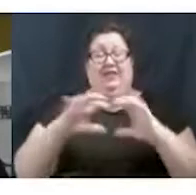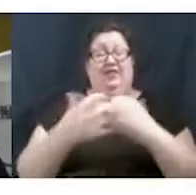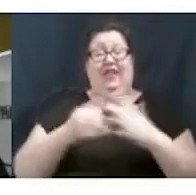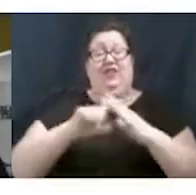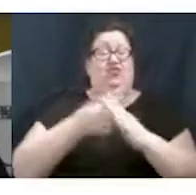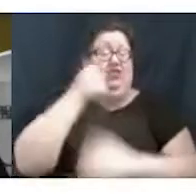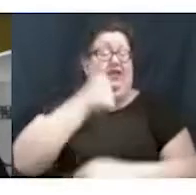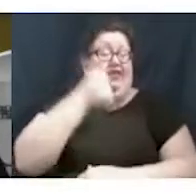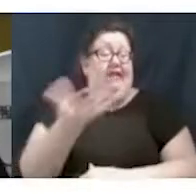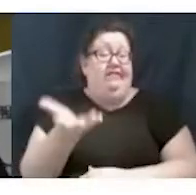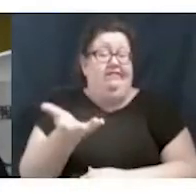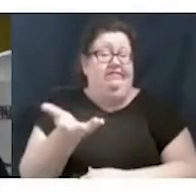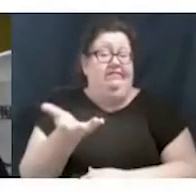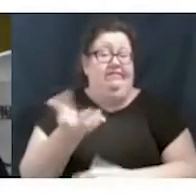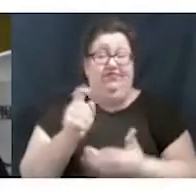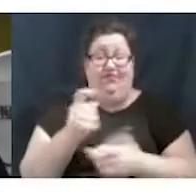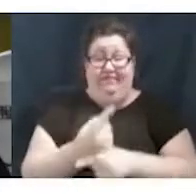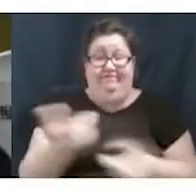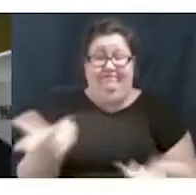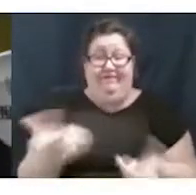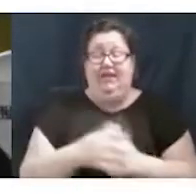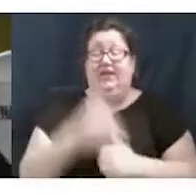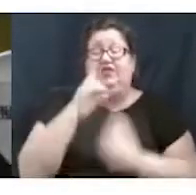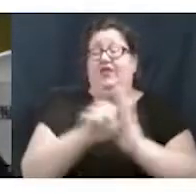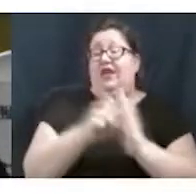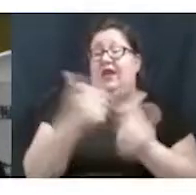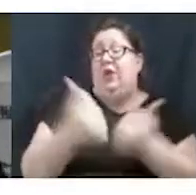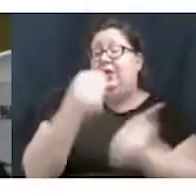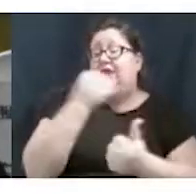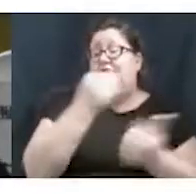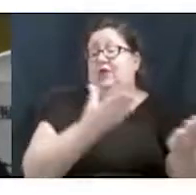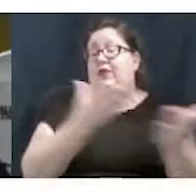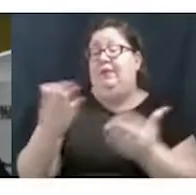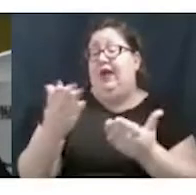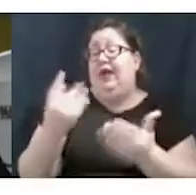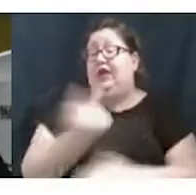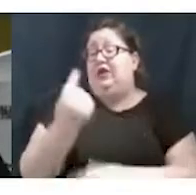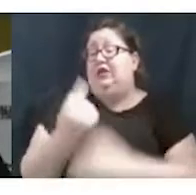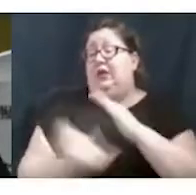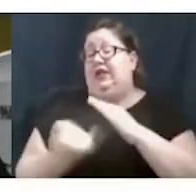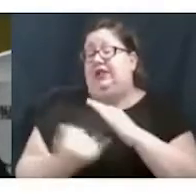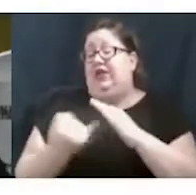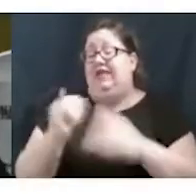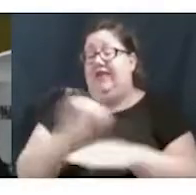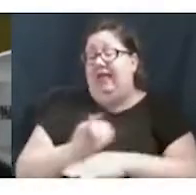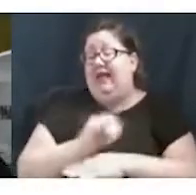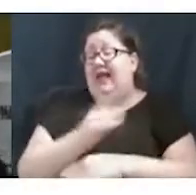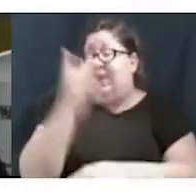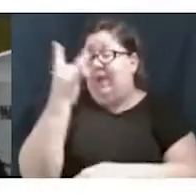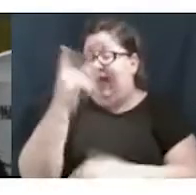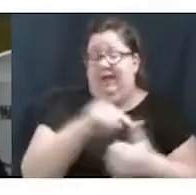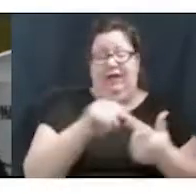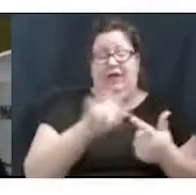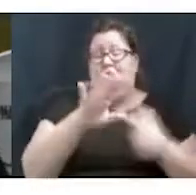day, right? So, for example, which food would you take to a deserted island and why? Right? Your house is burning. What 3 things